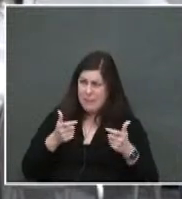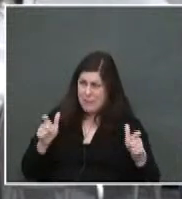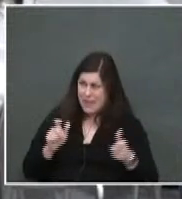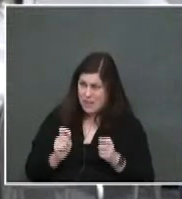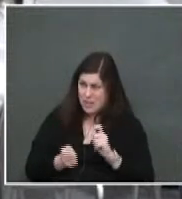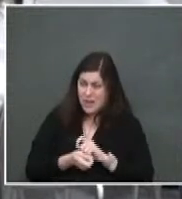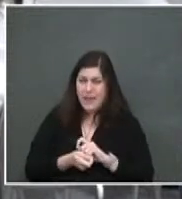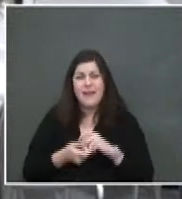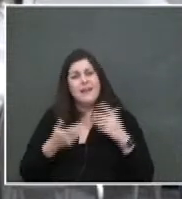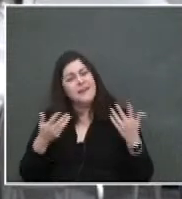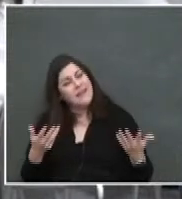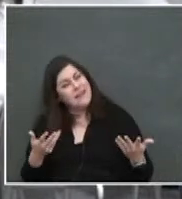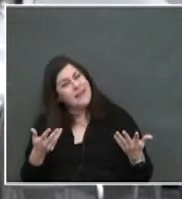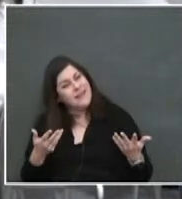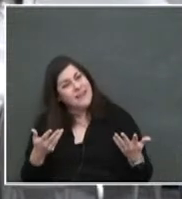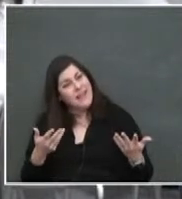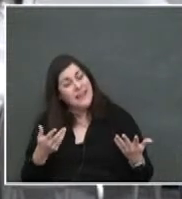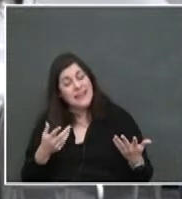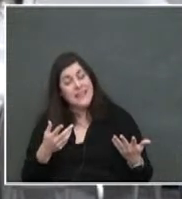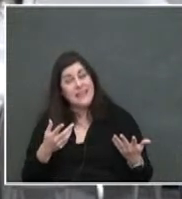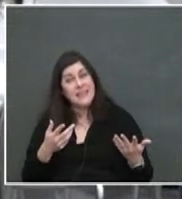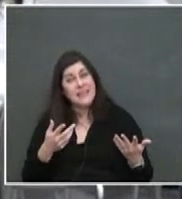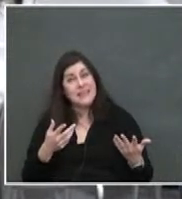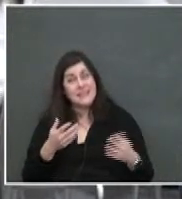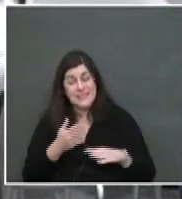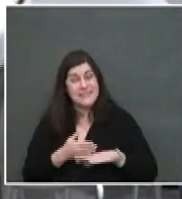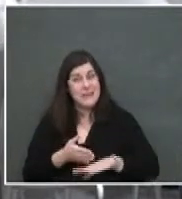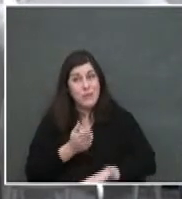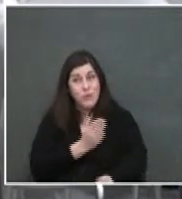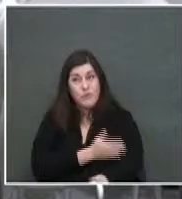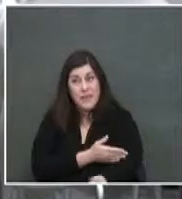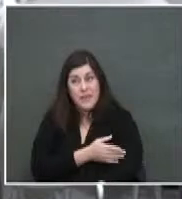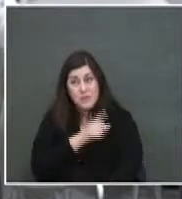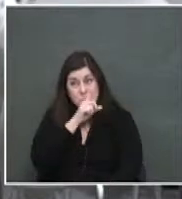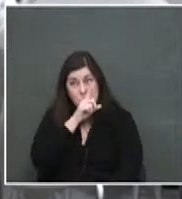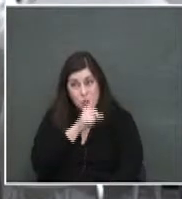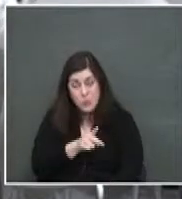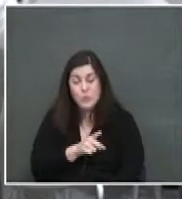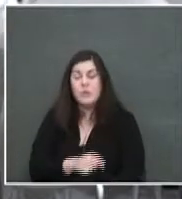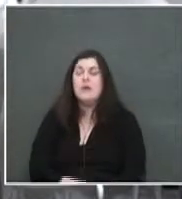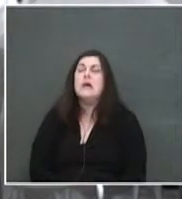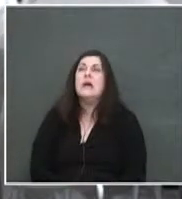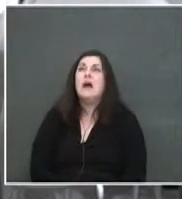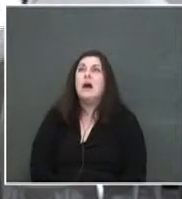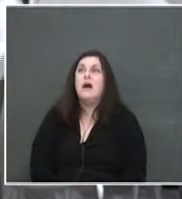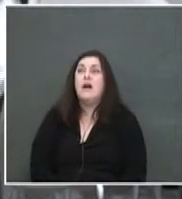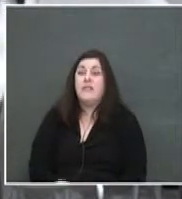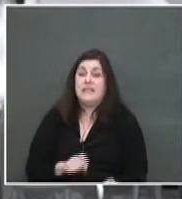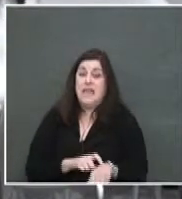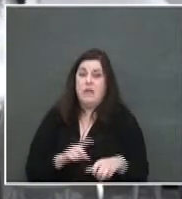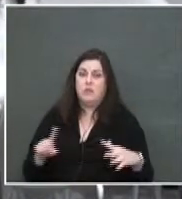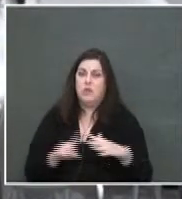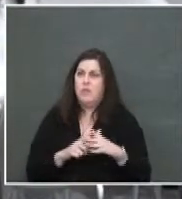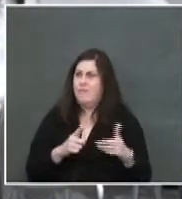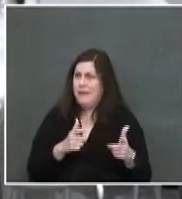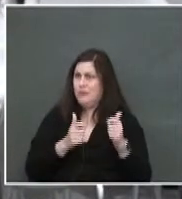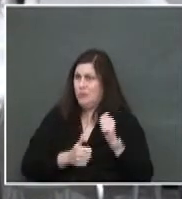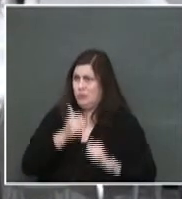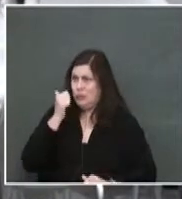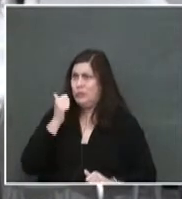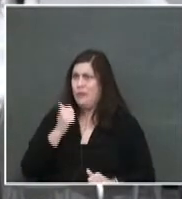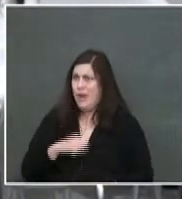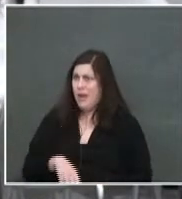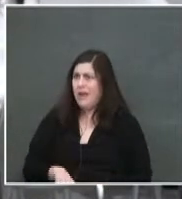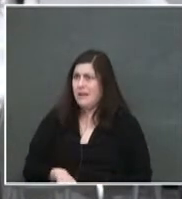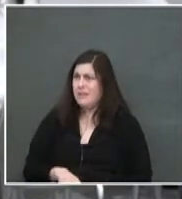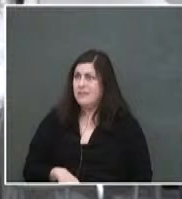no? No, I mean, it's a significant improvement in reducing response time, yeah.